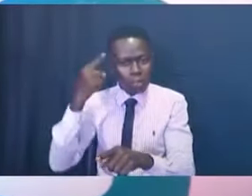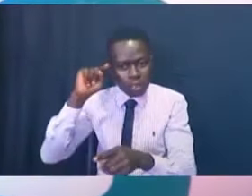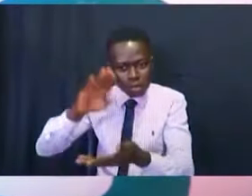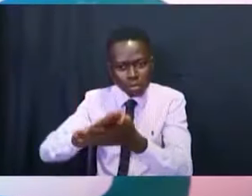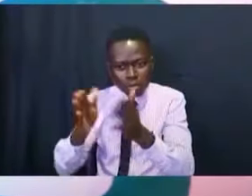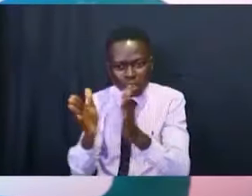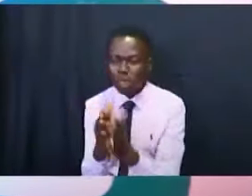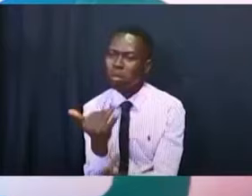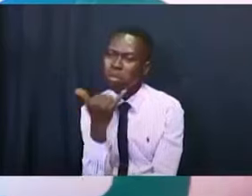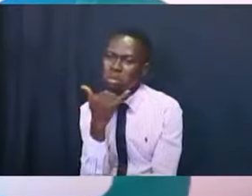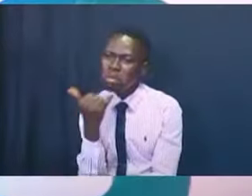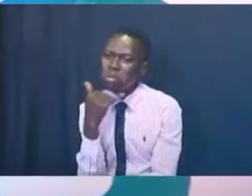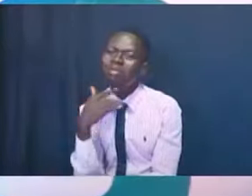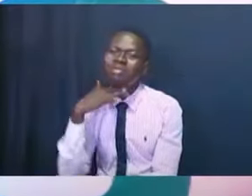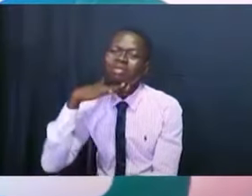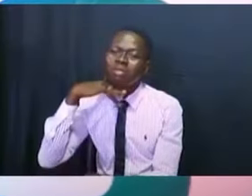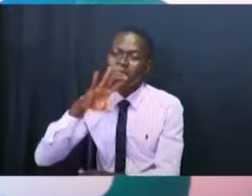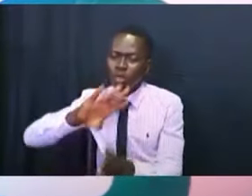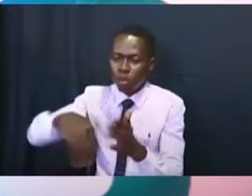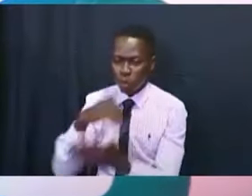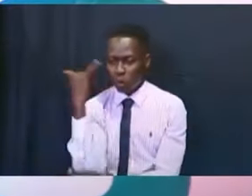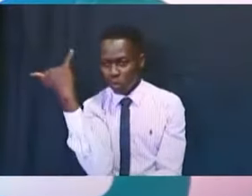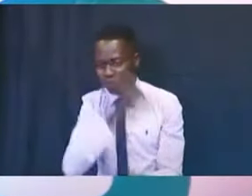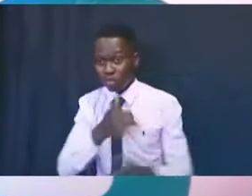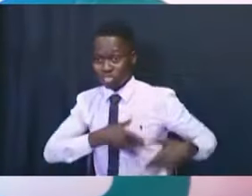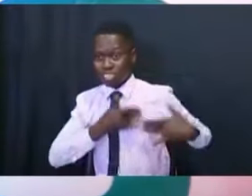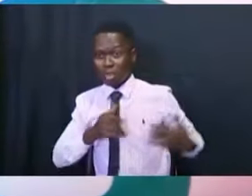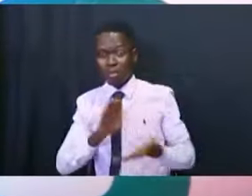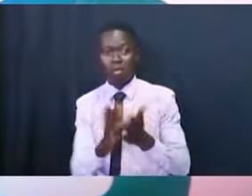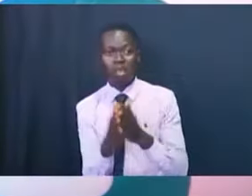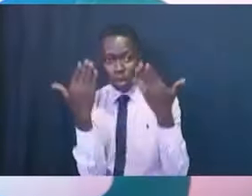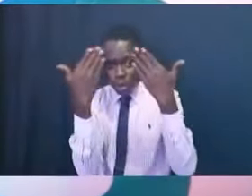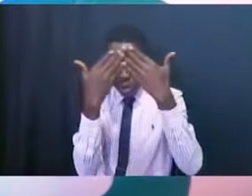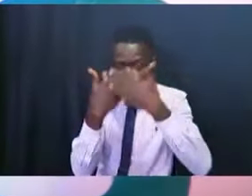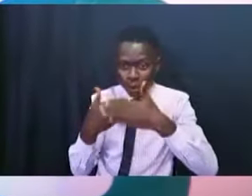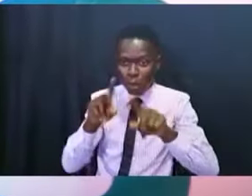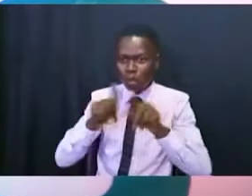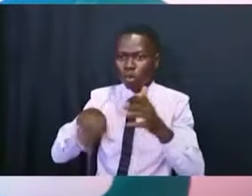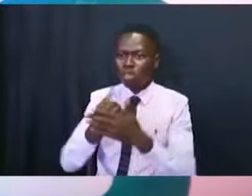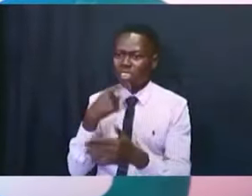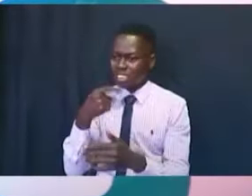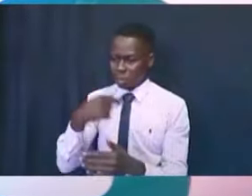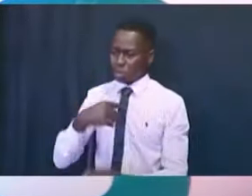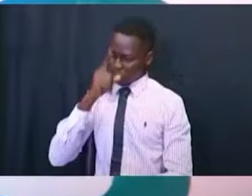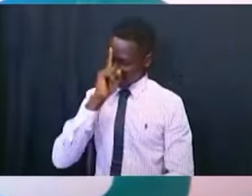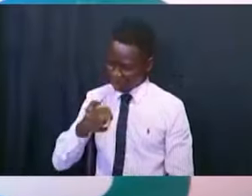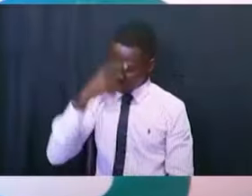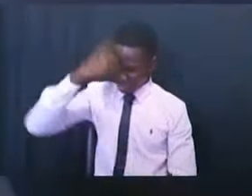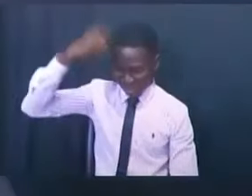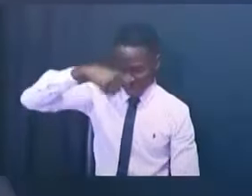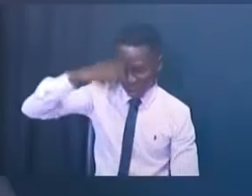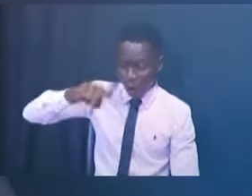became futile, and their foolish heart was darkened. Although they claimed to be wise, they